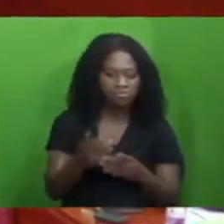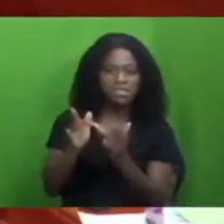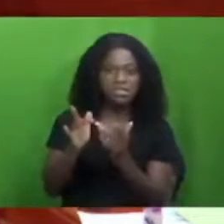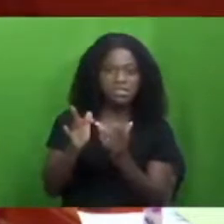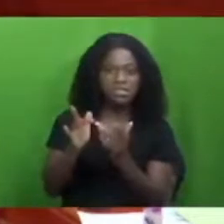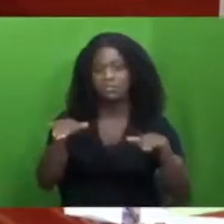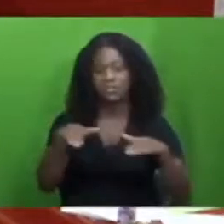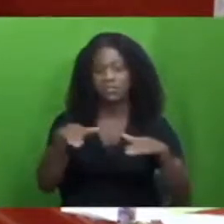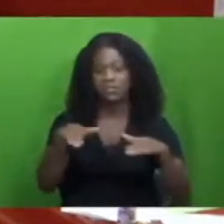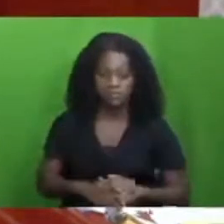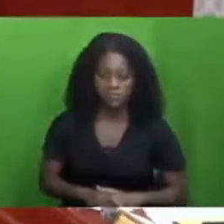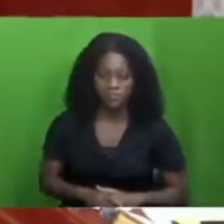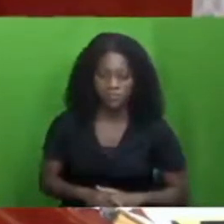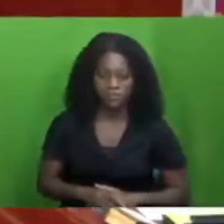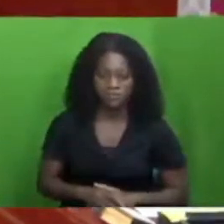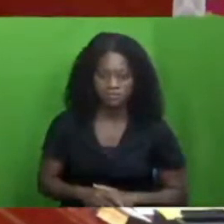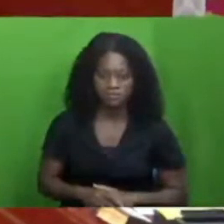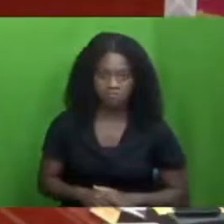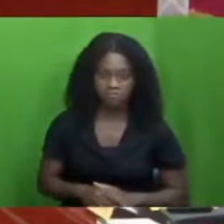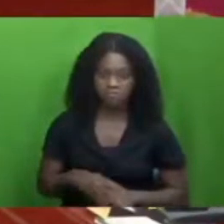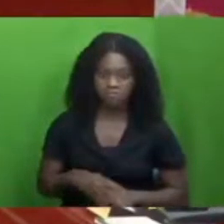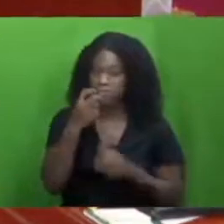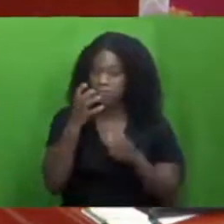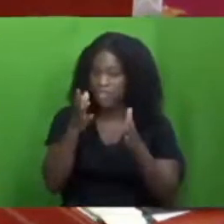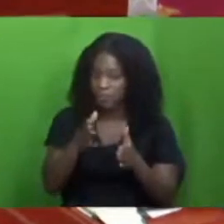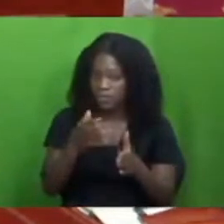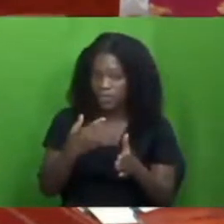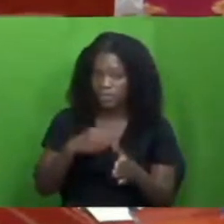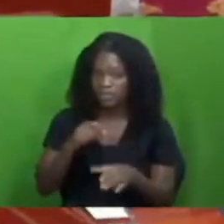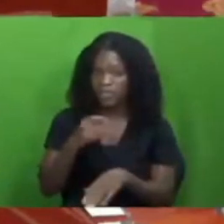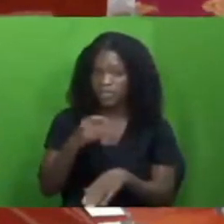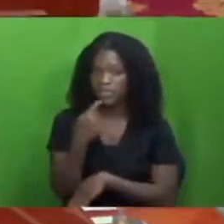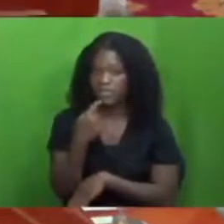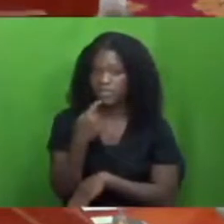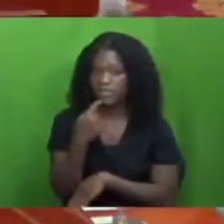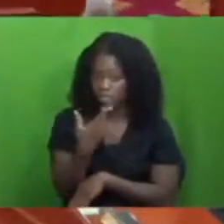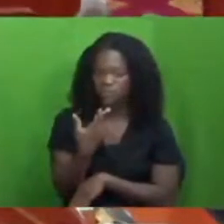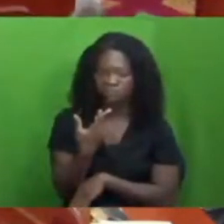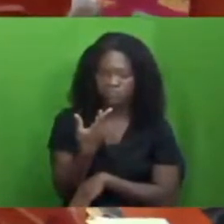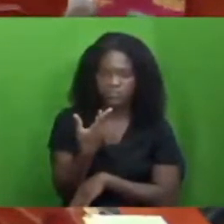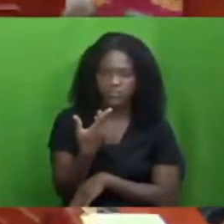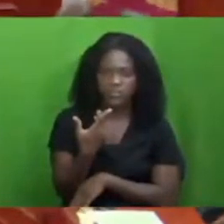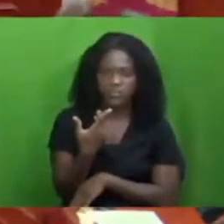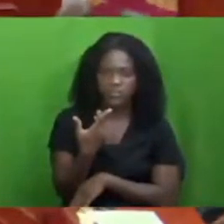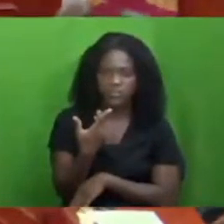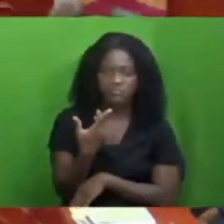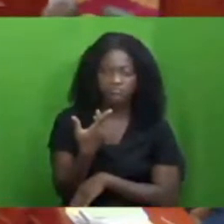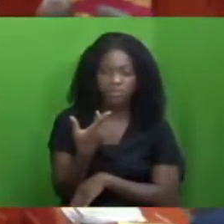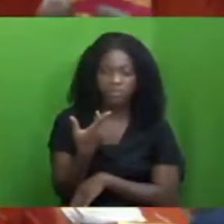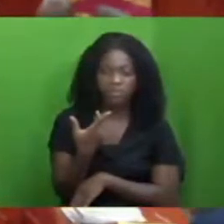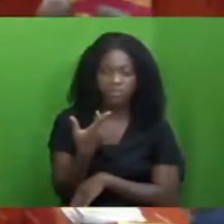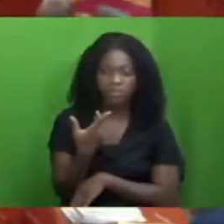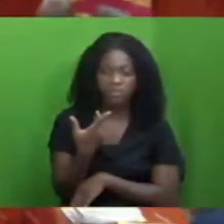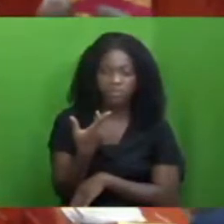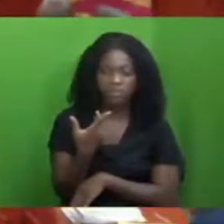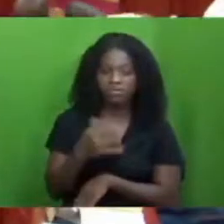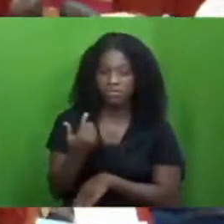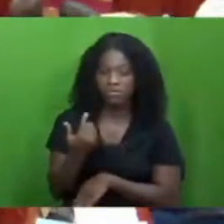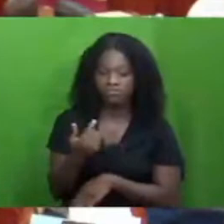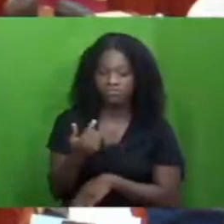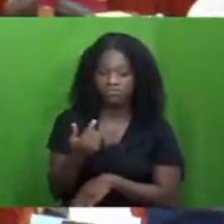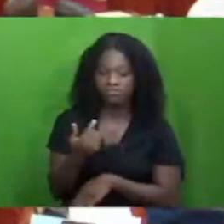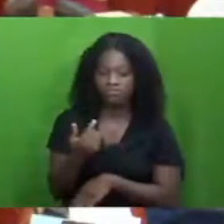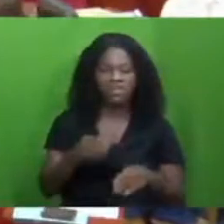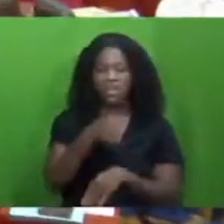platforms. Mr. Speaker, I can also report that efforts towards promoting commercial agriculture,